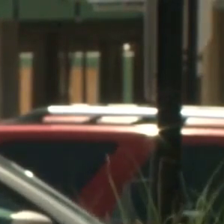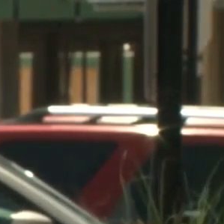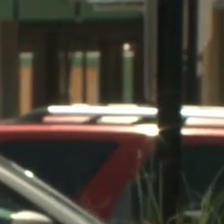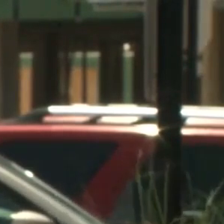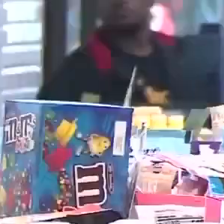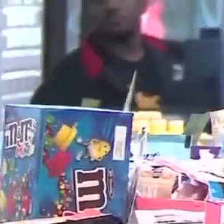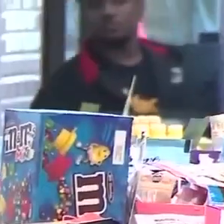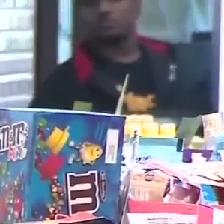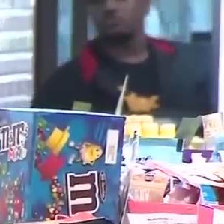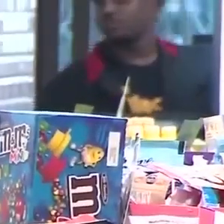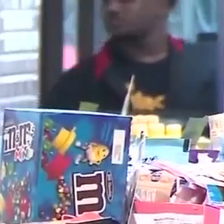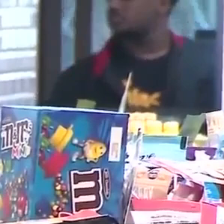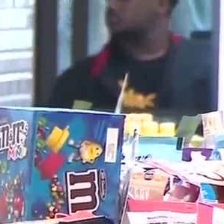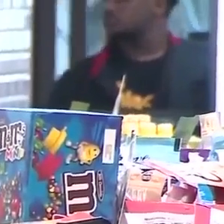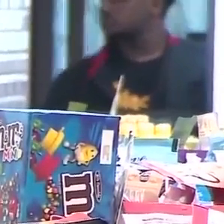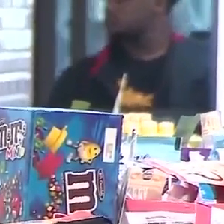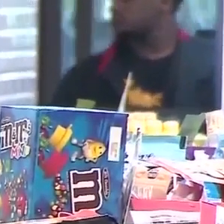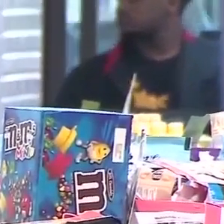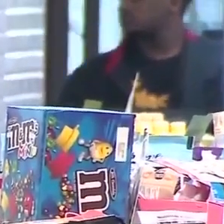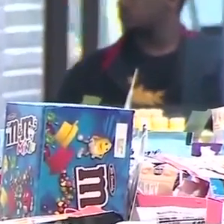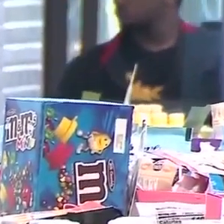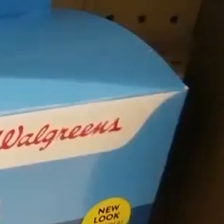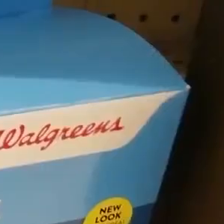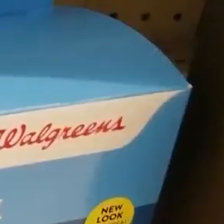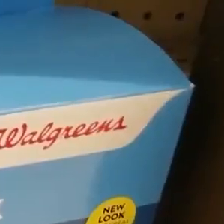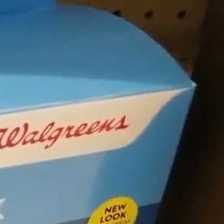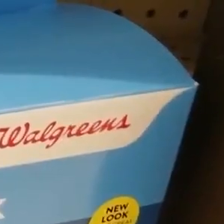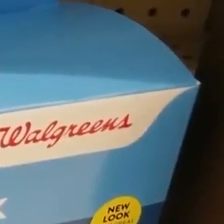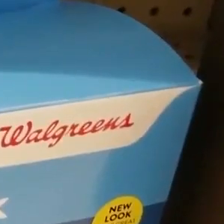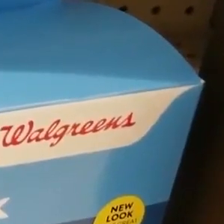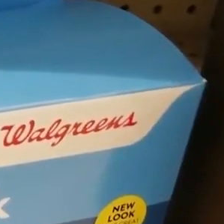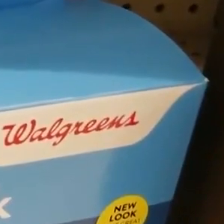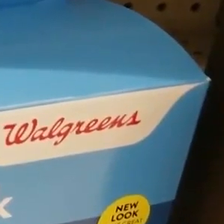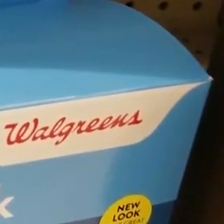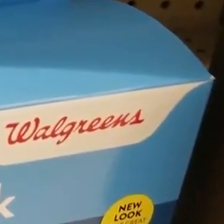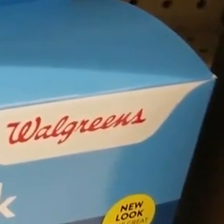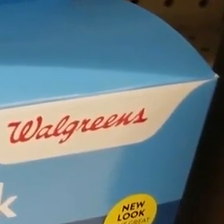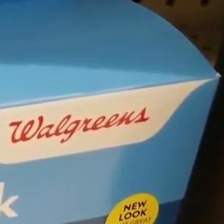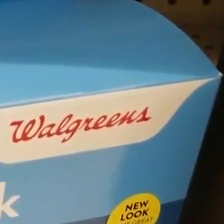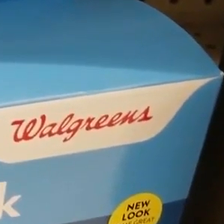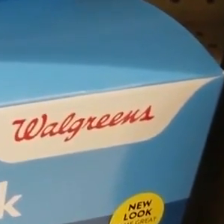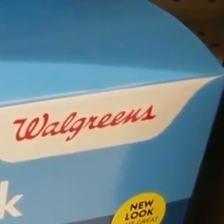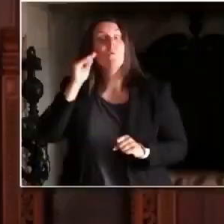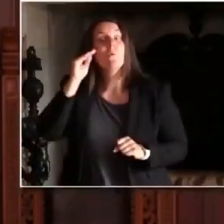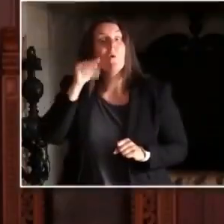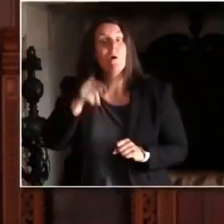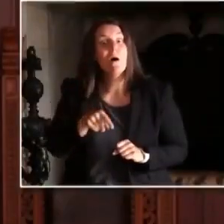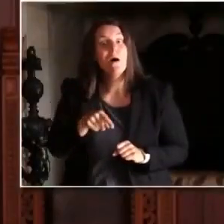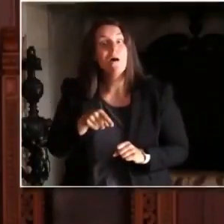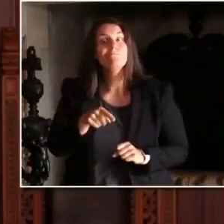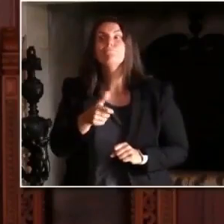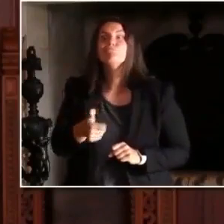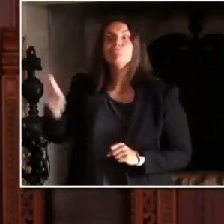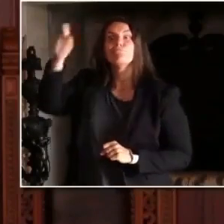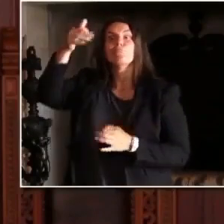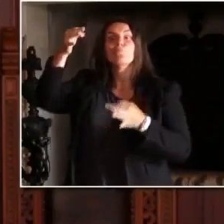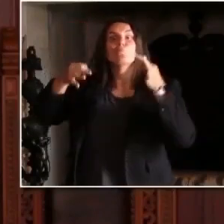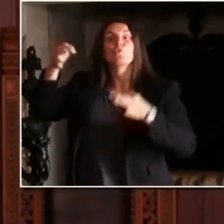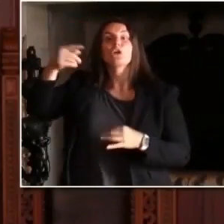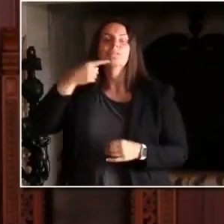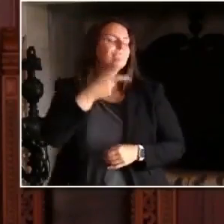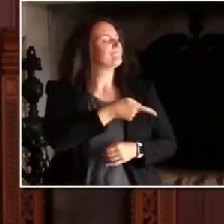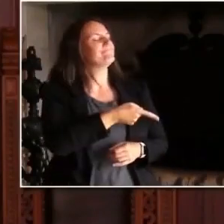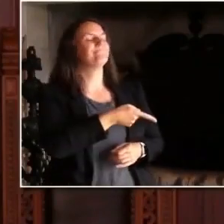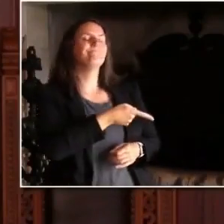his opposition to a statewide mask mandate just one day after Governor Tony Evers said he would consider one if he had the power. We